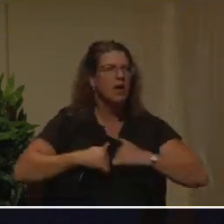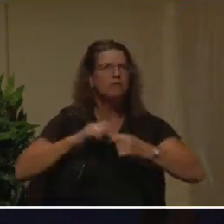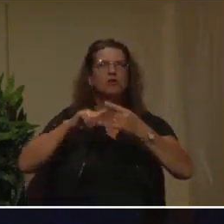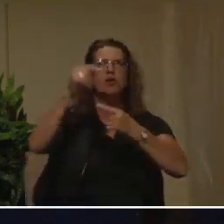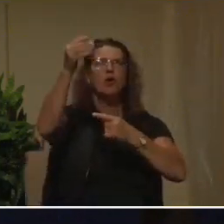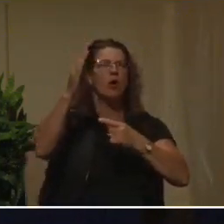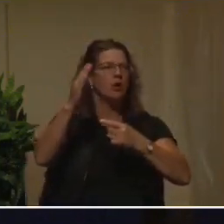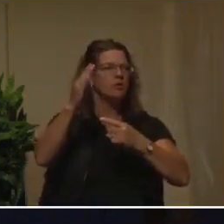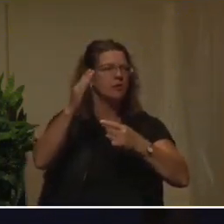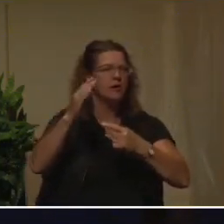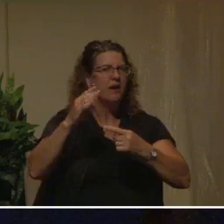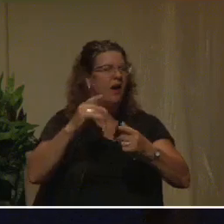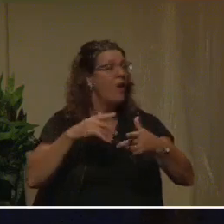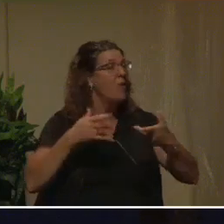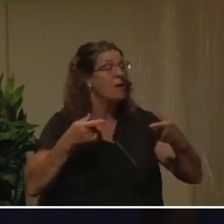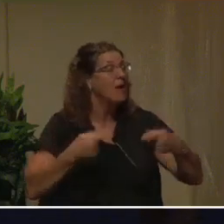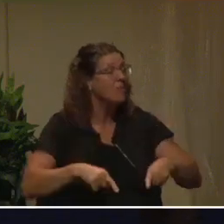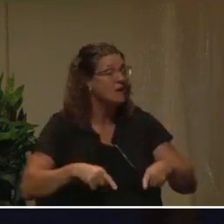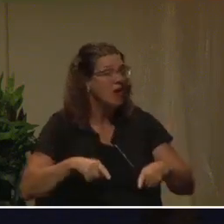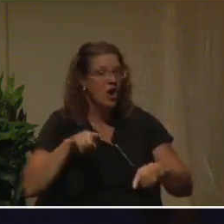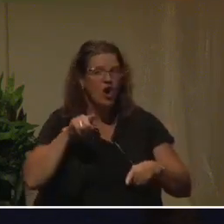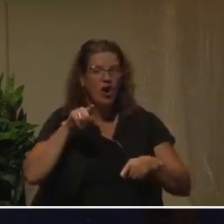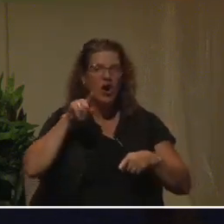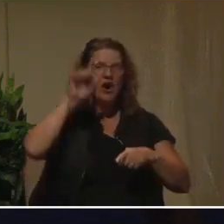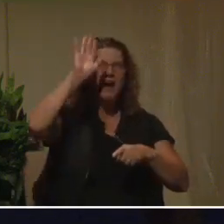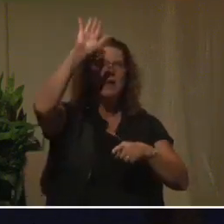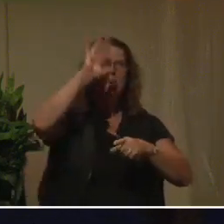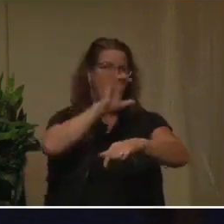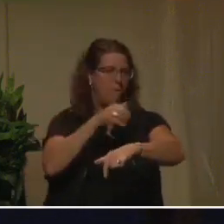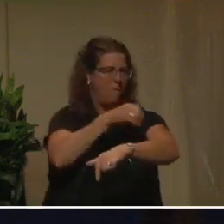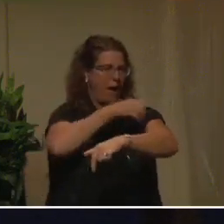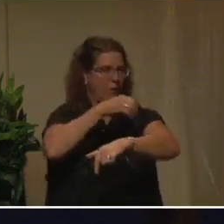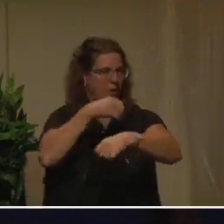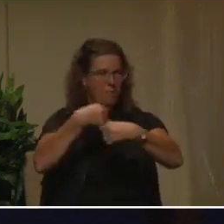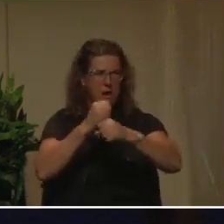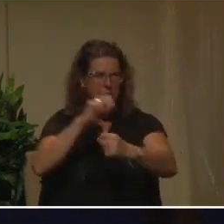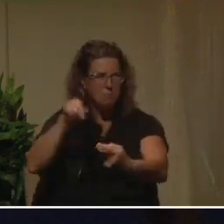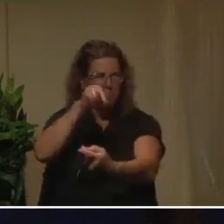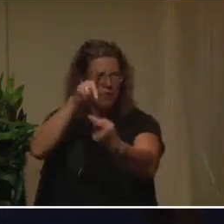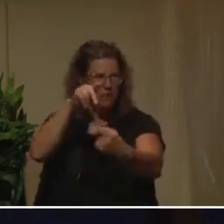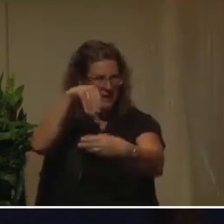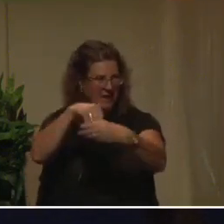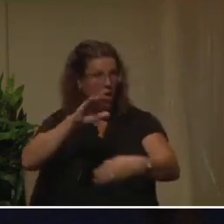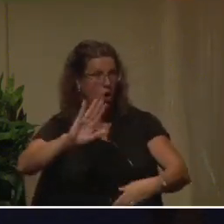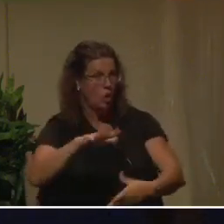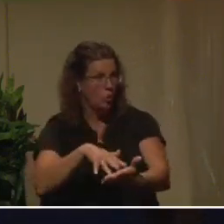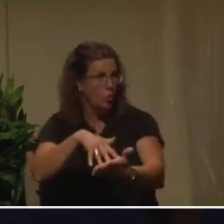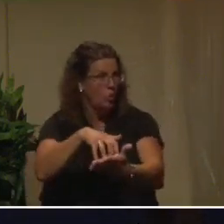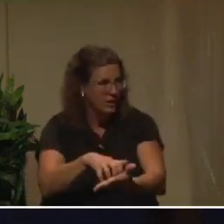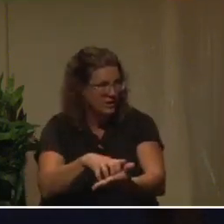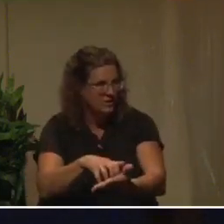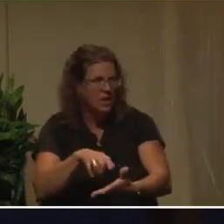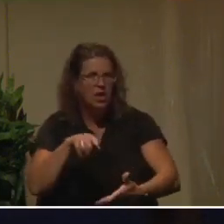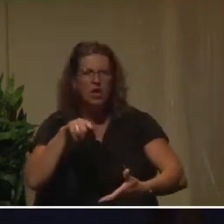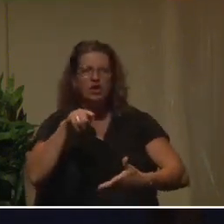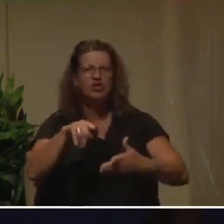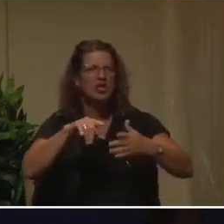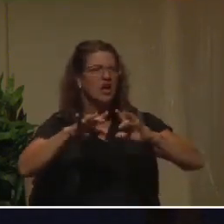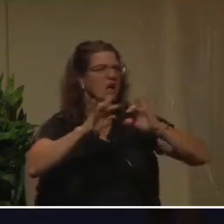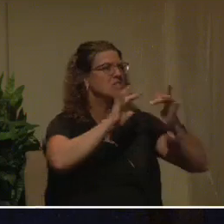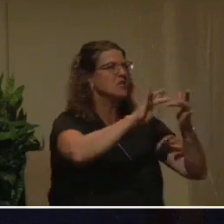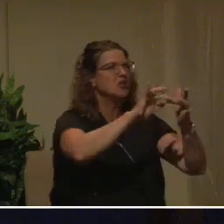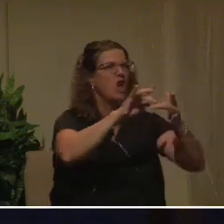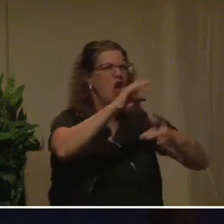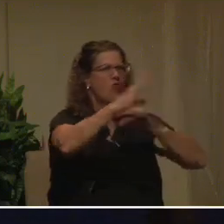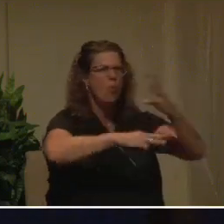that power is made perfect in weakness. She could not have had the reach, the global reach she's had, touching the